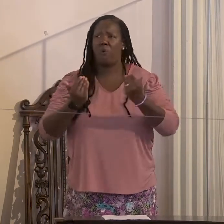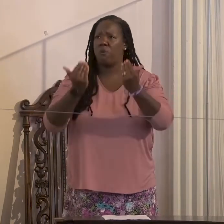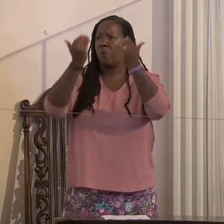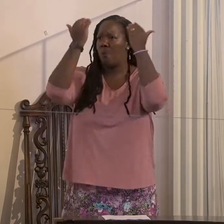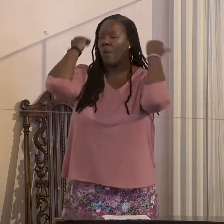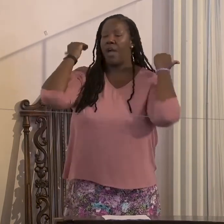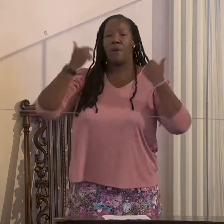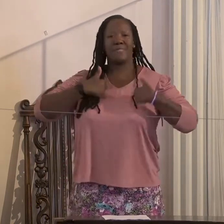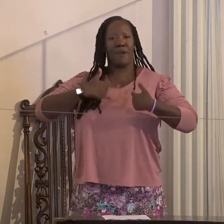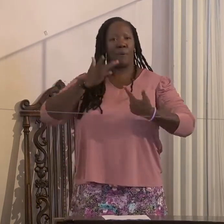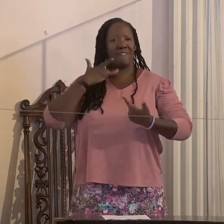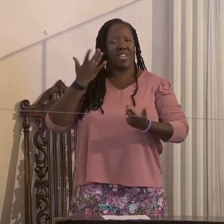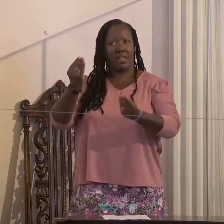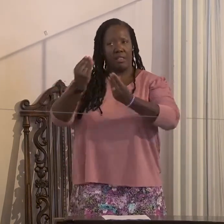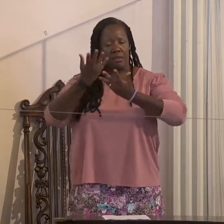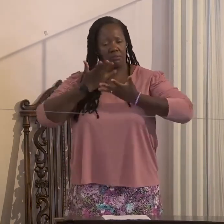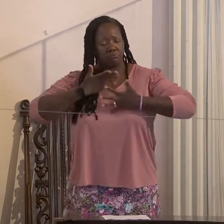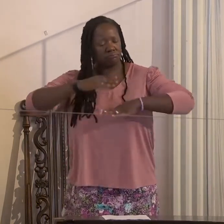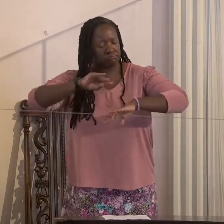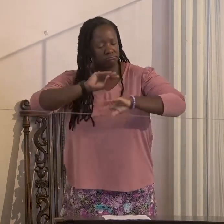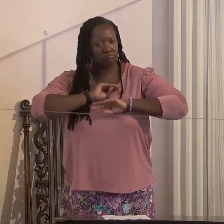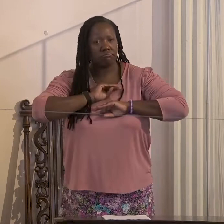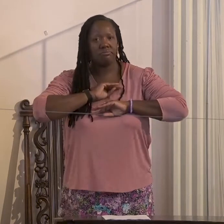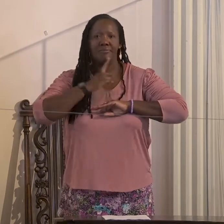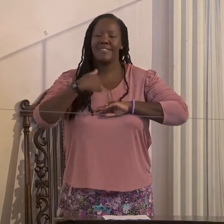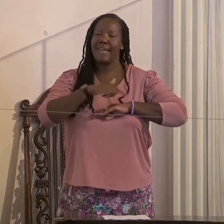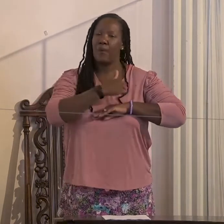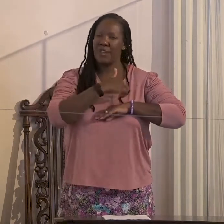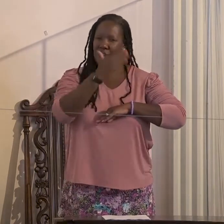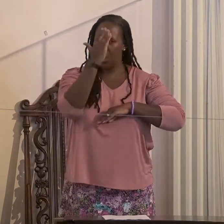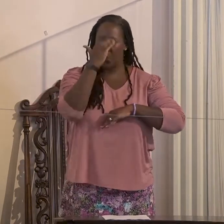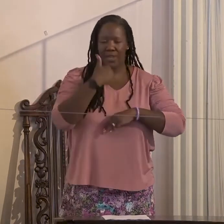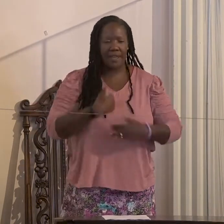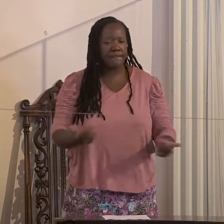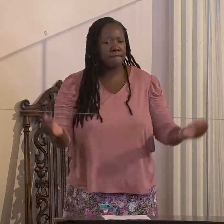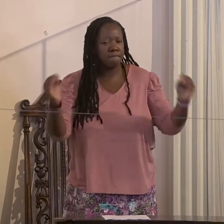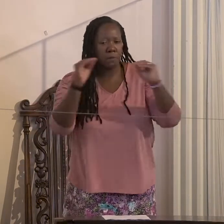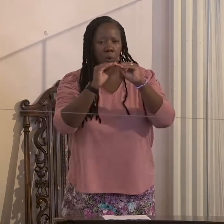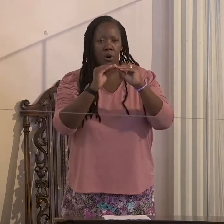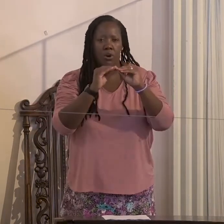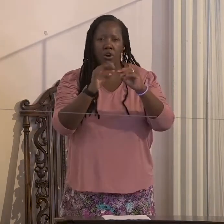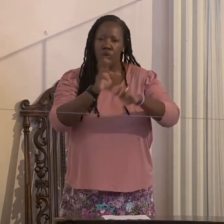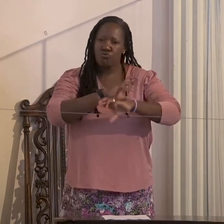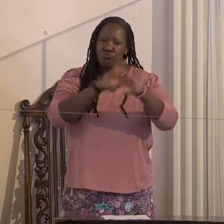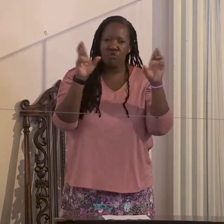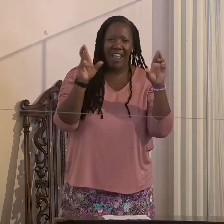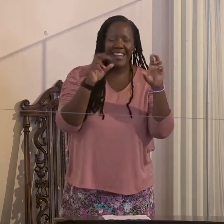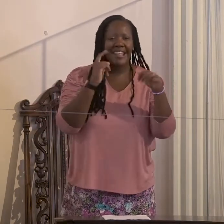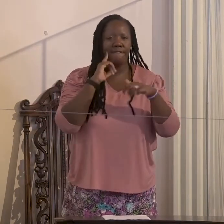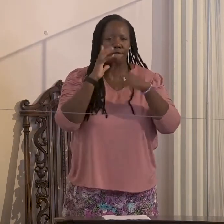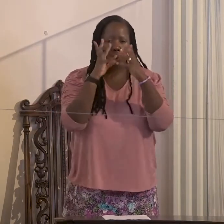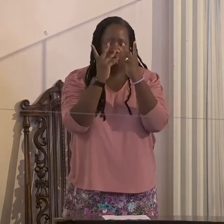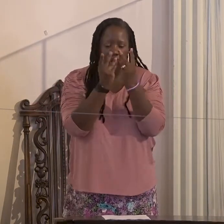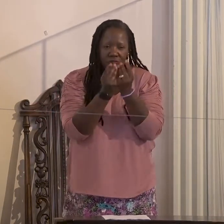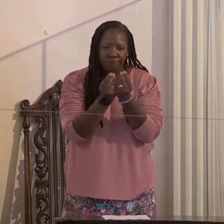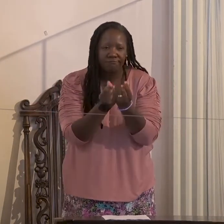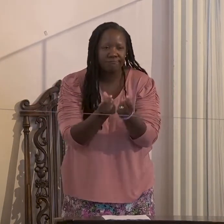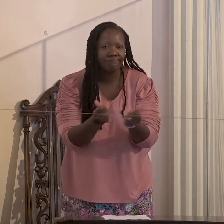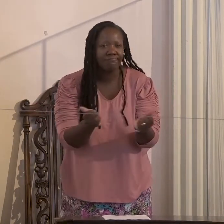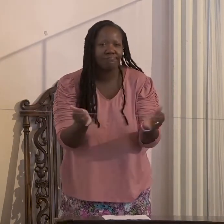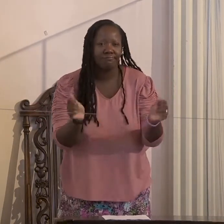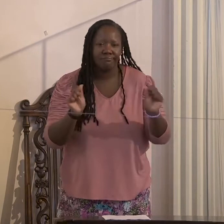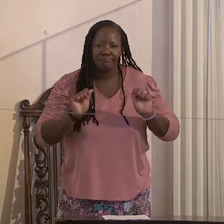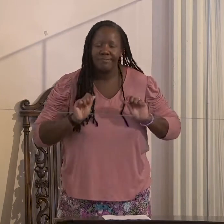we are left undone, ready for composting, ready for